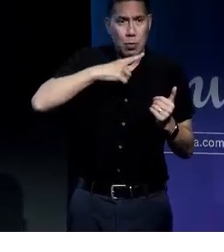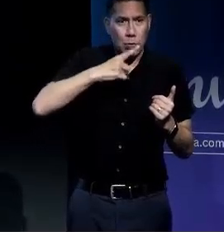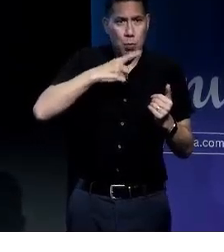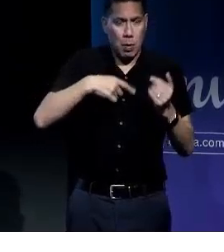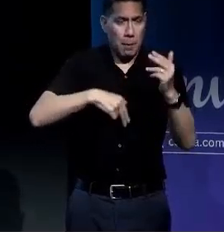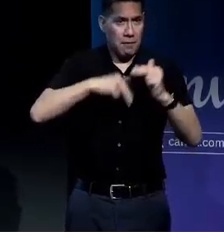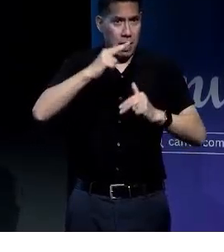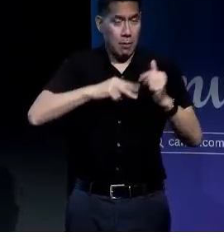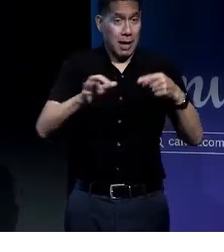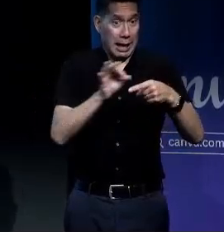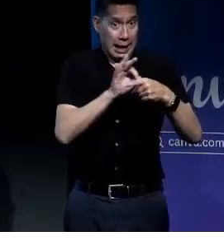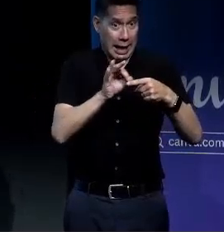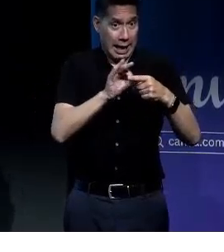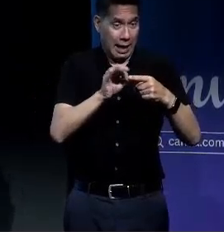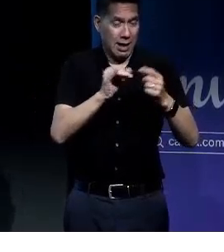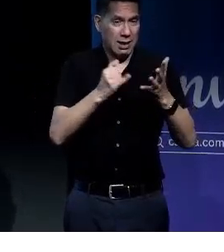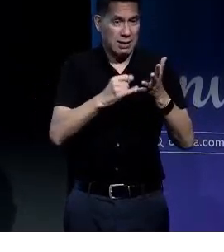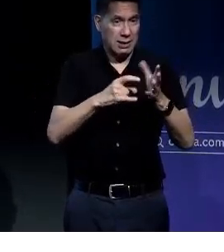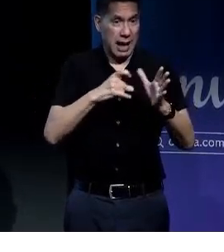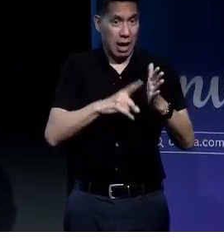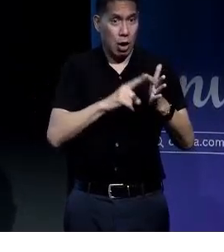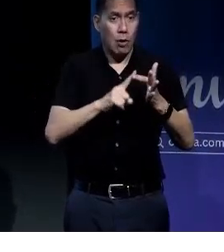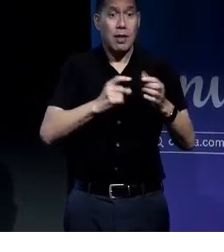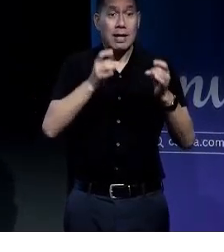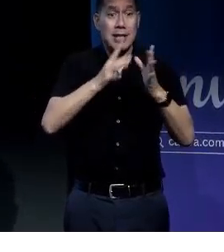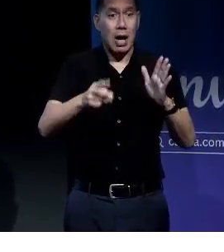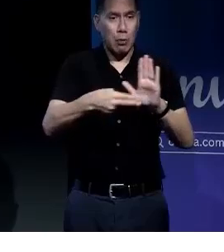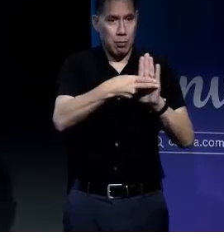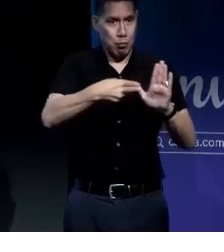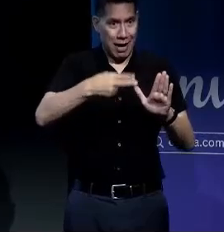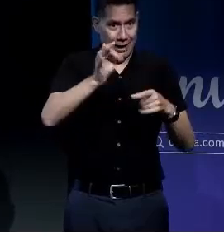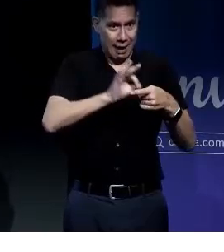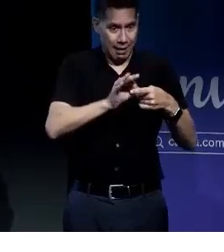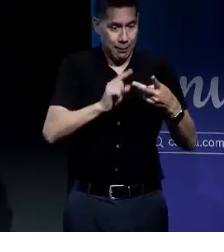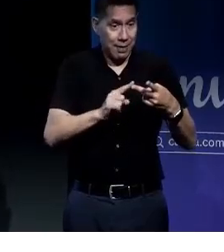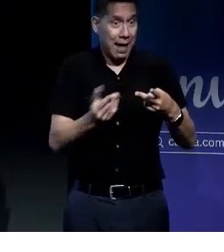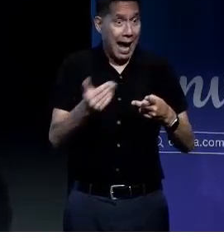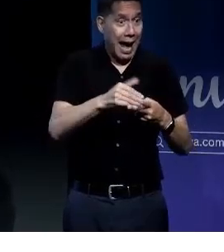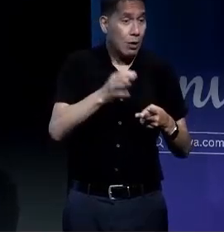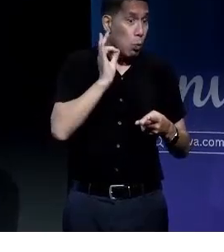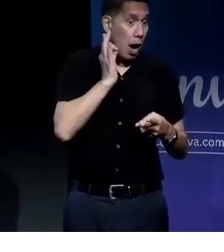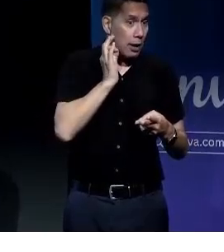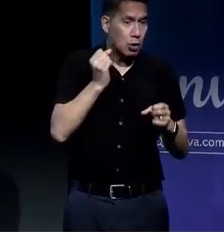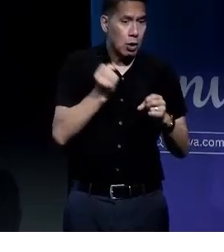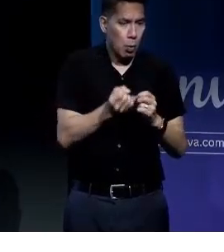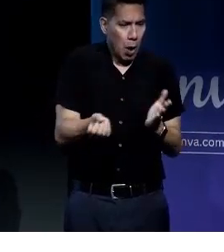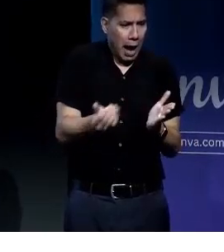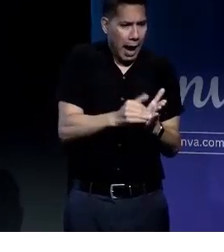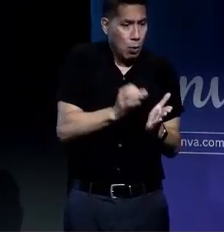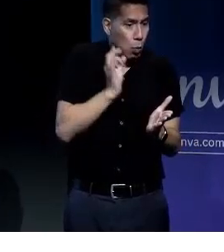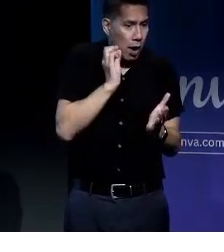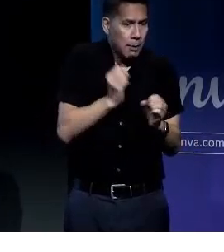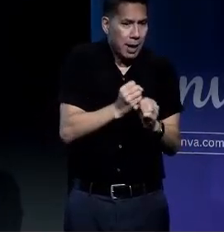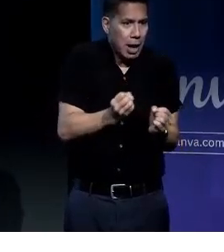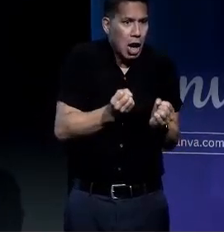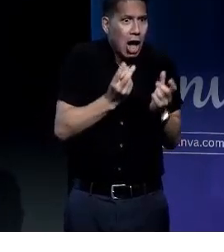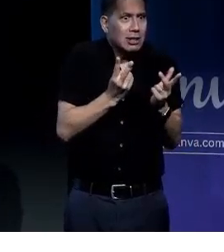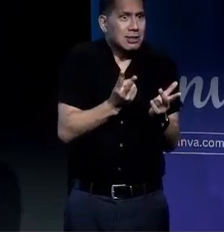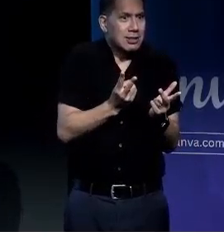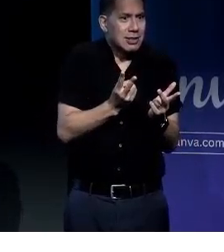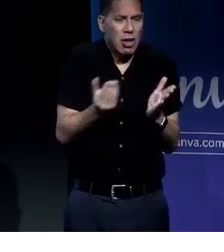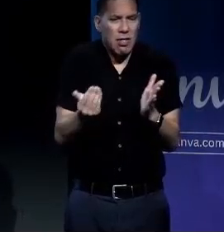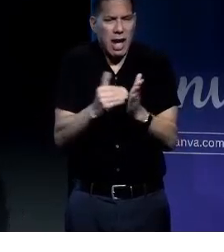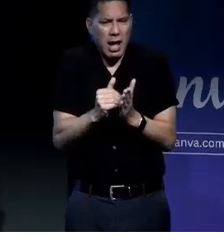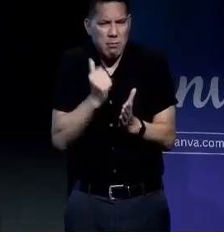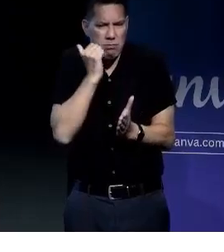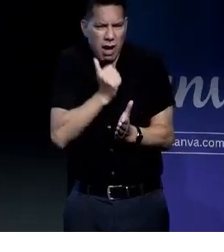scale is they start with a brand colour, they add white to lighten it, and they add black,